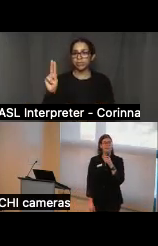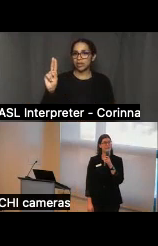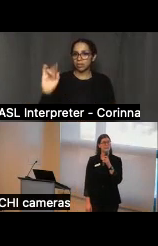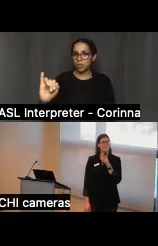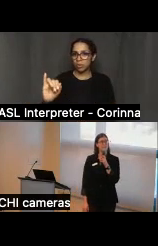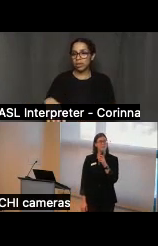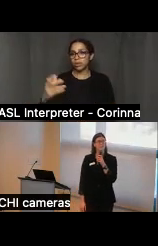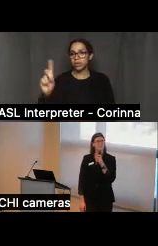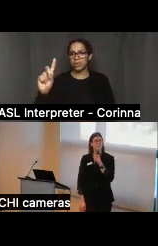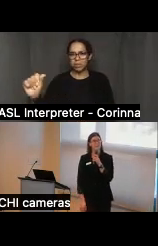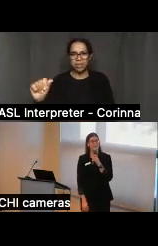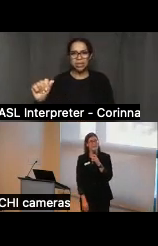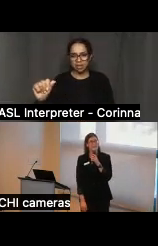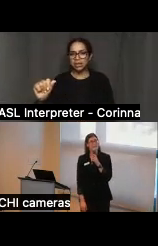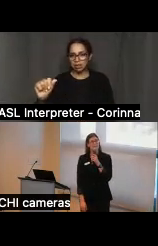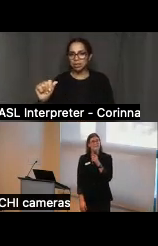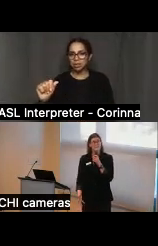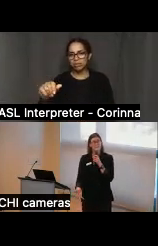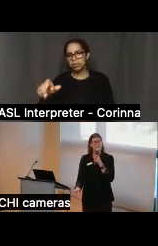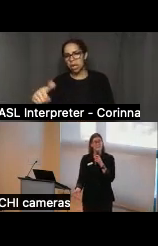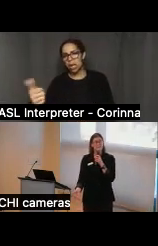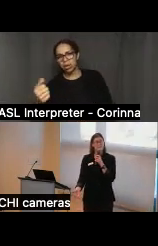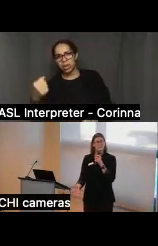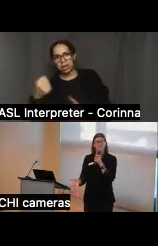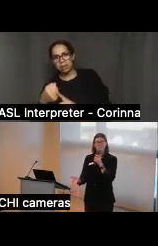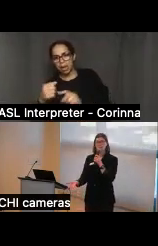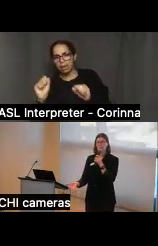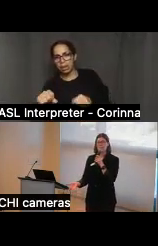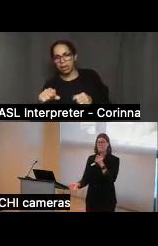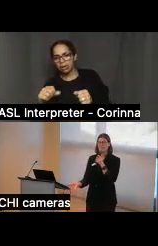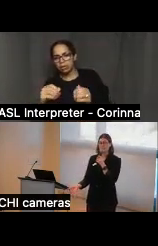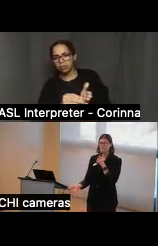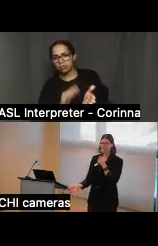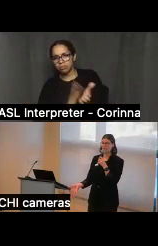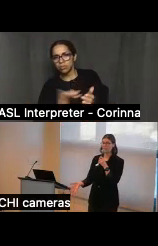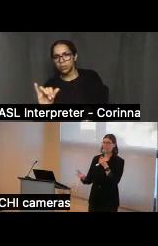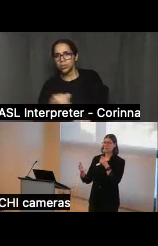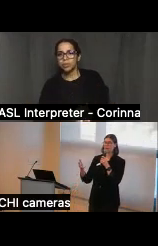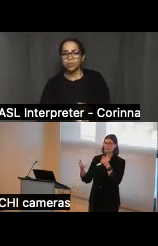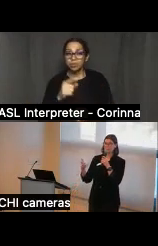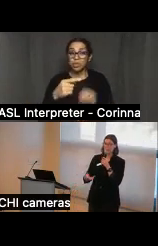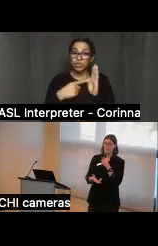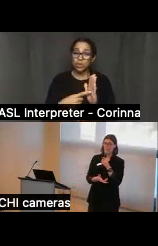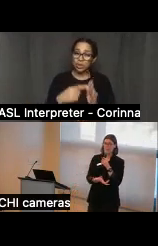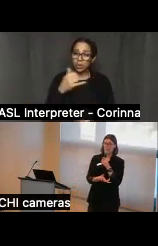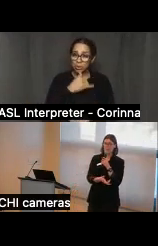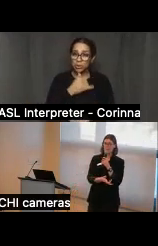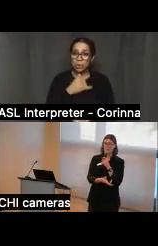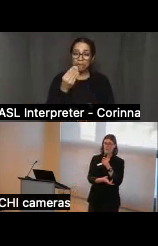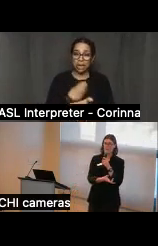could cite as well. And this really shows the big financial impact of